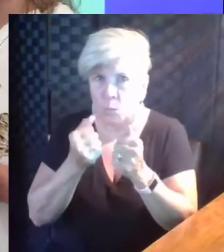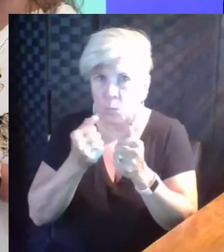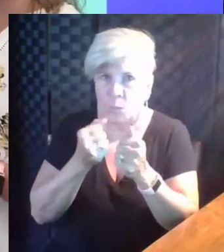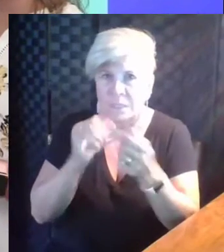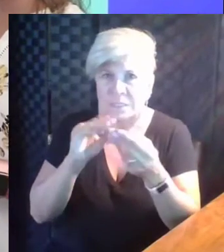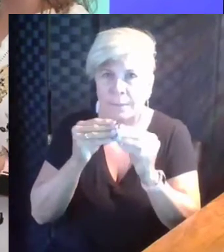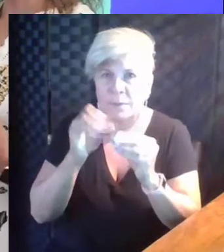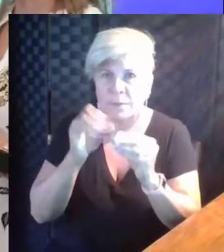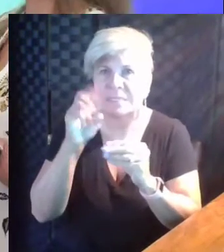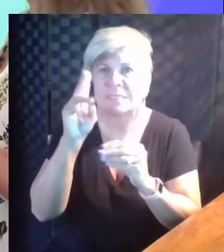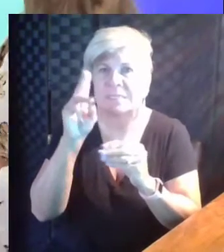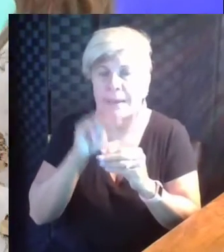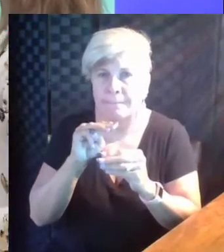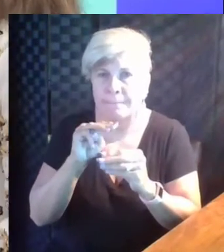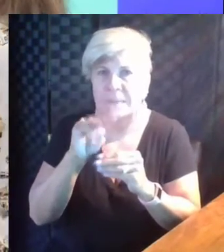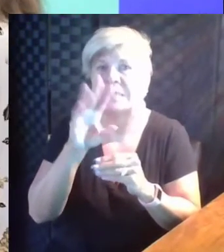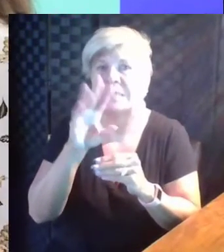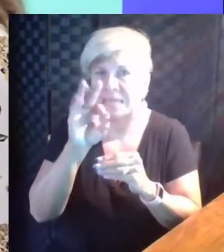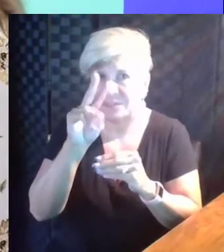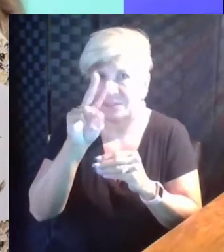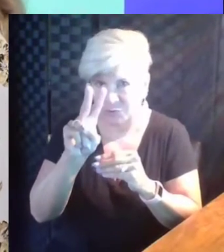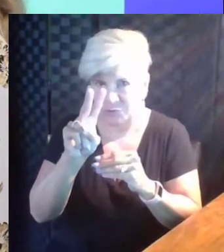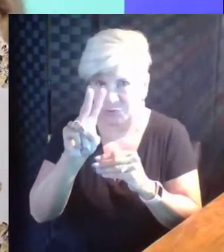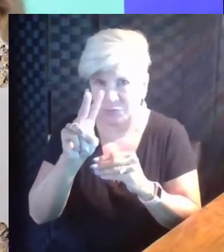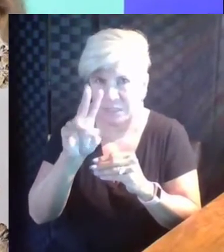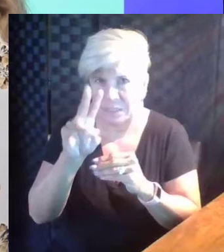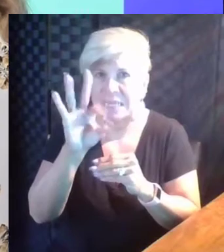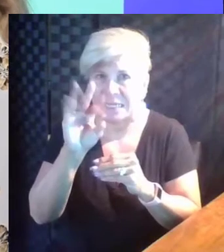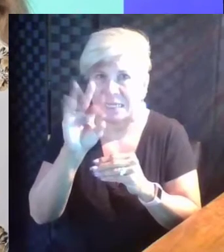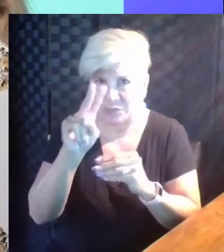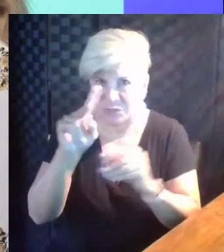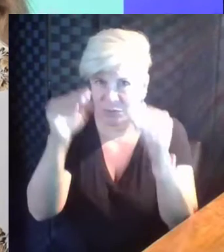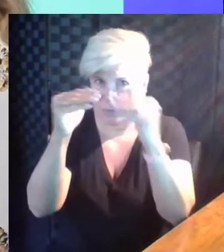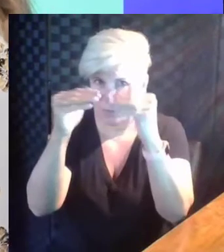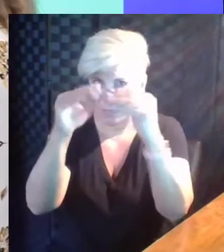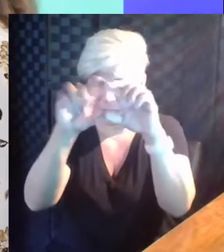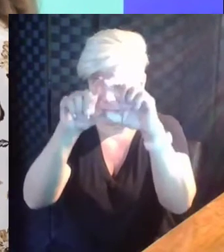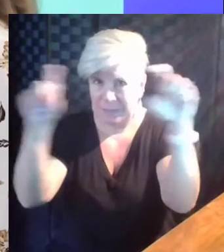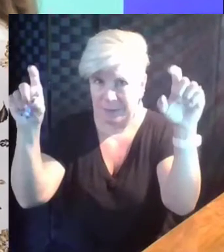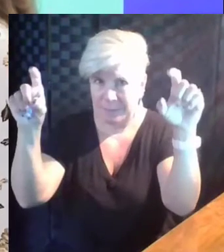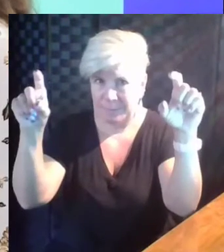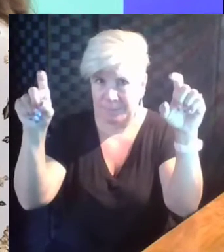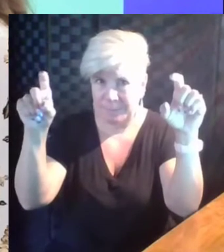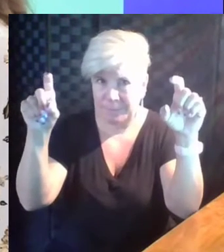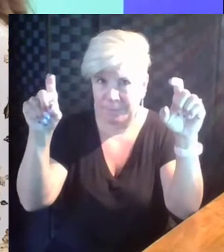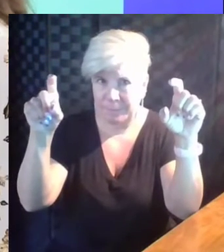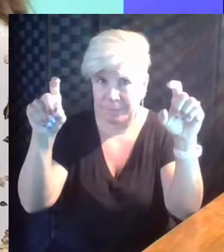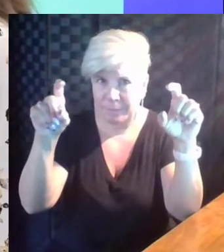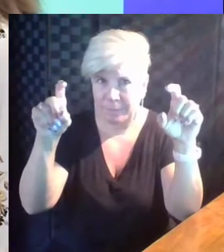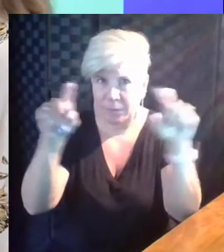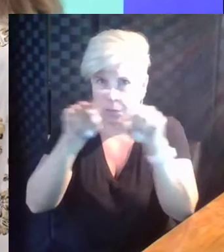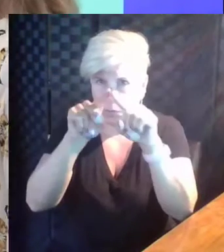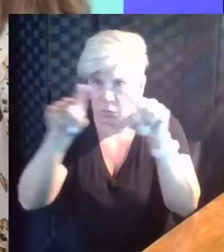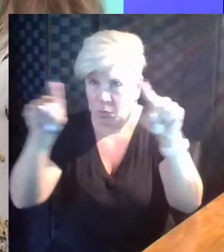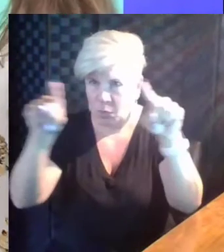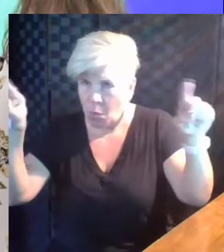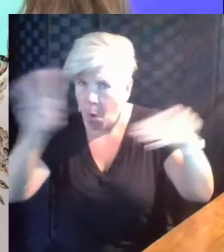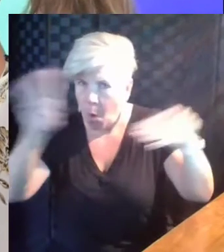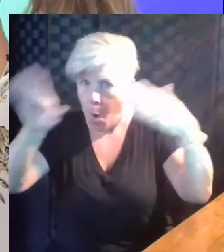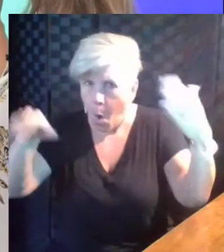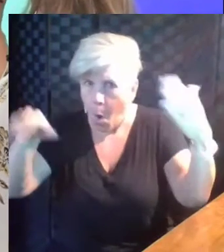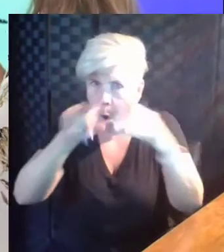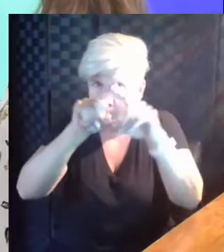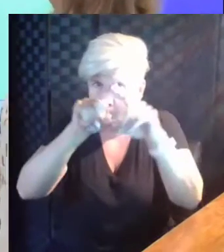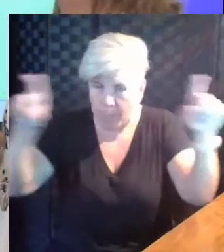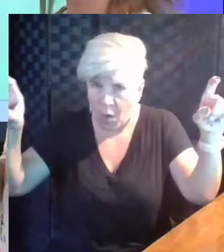sum? Perfect, it's 92. So I'm going to put my 92. Now that 92 represents this whole